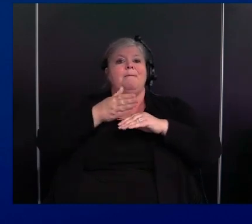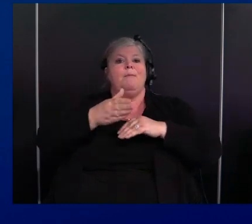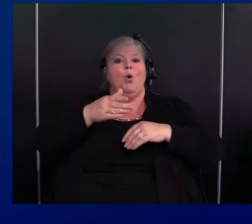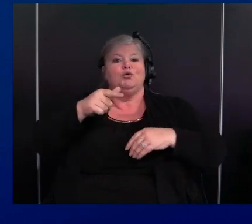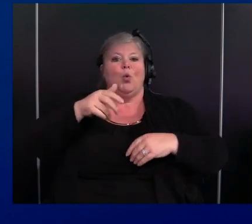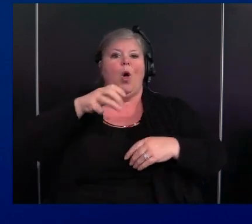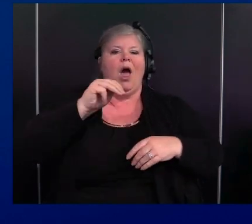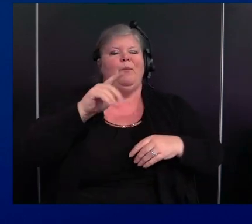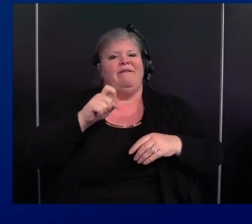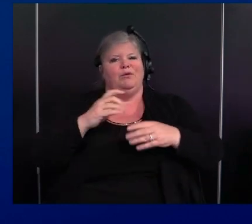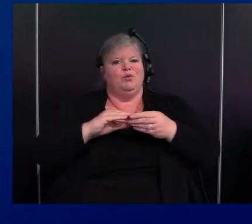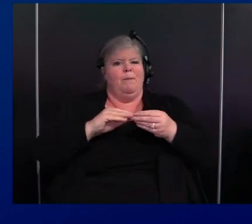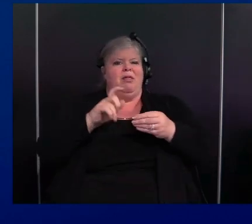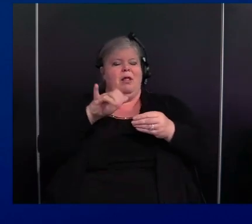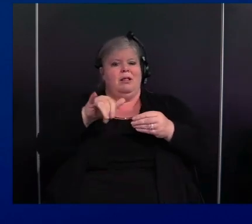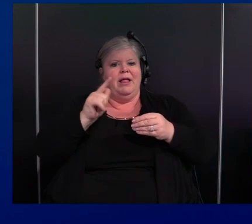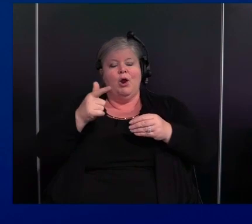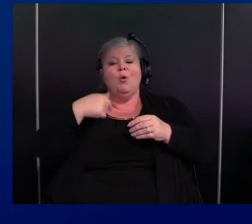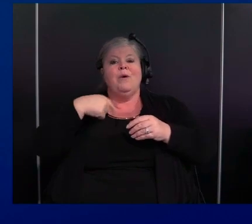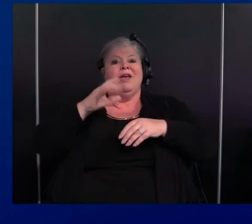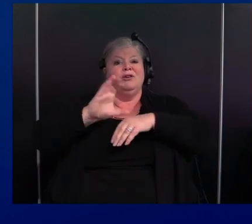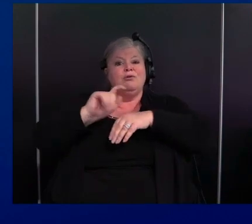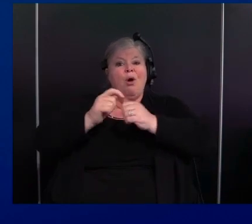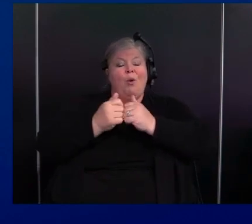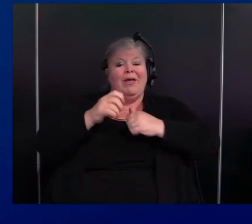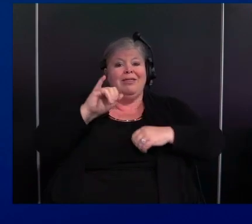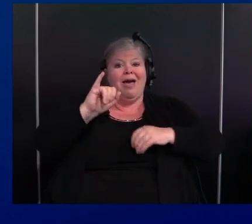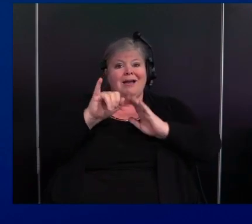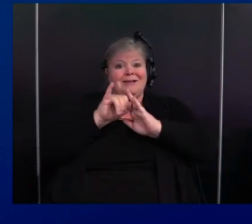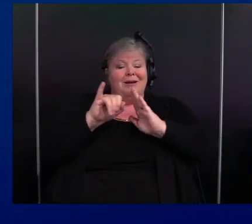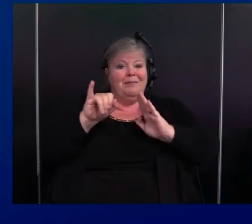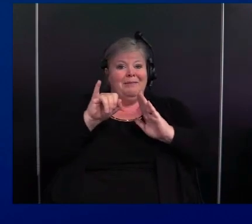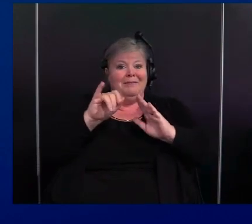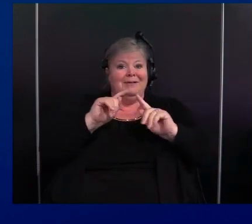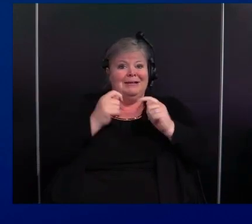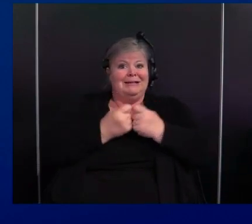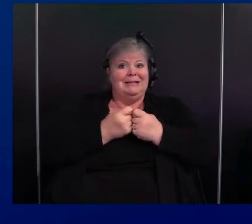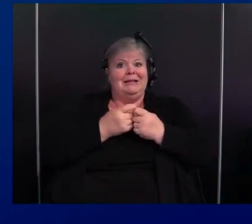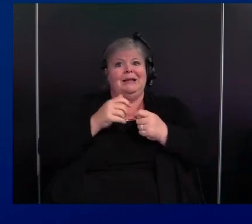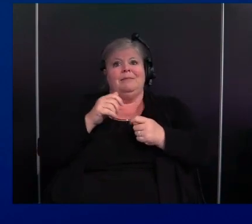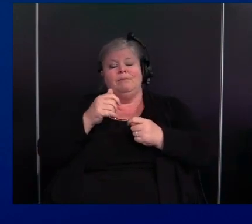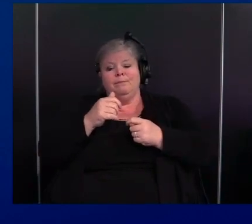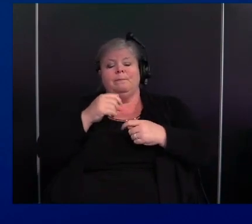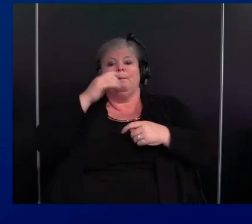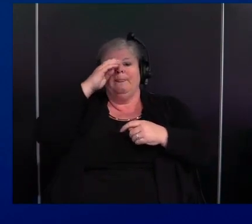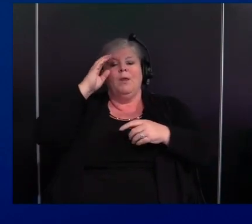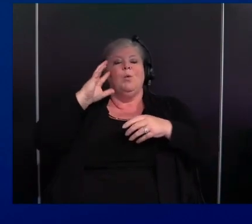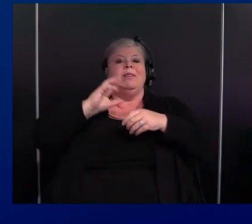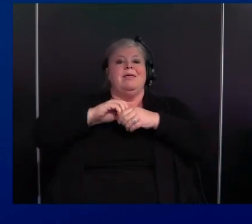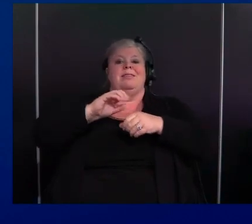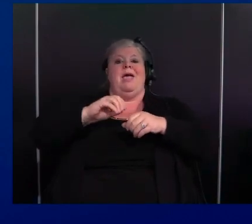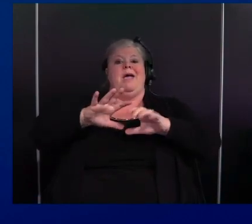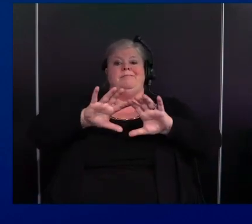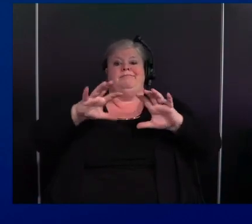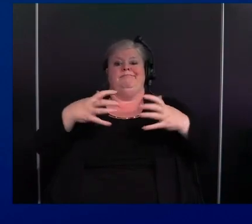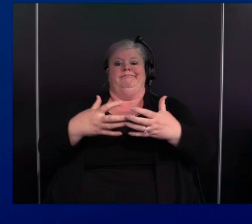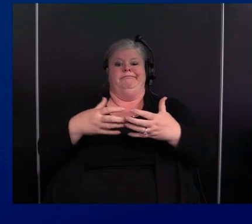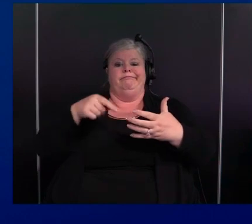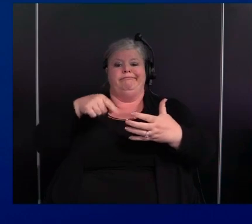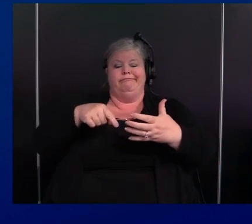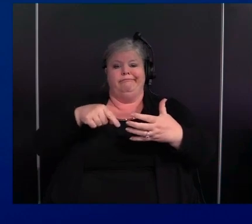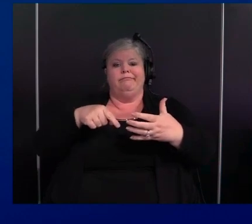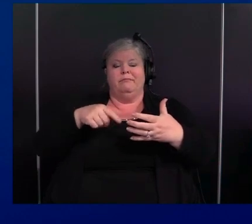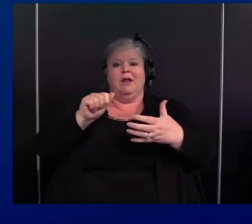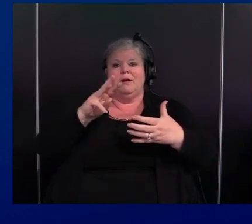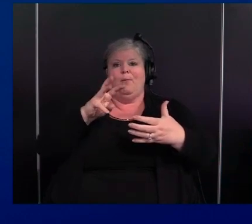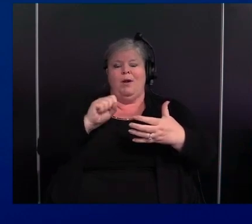later. So we consult with the identity team, or AWS Auth. Yeah. So kind of within the platform and governance organization at AWS,